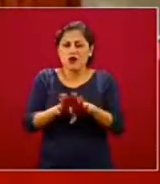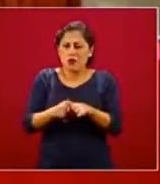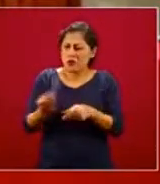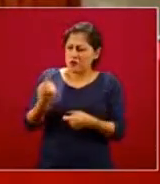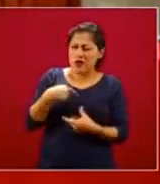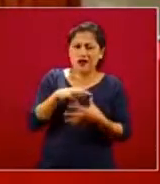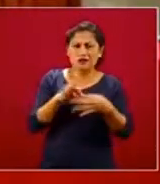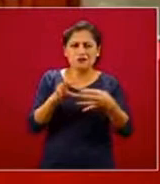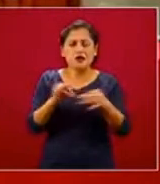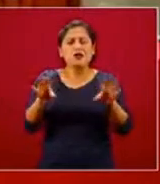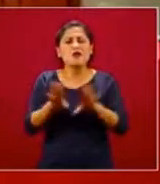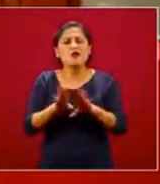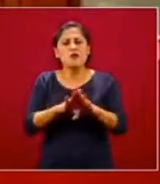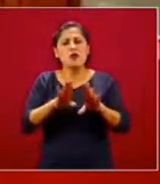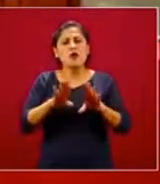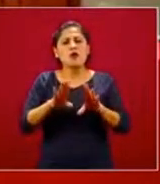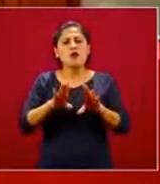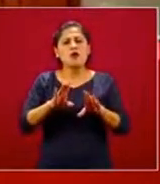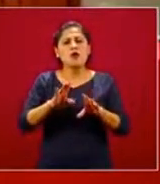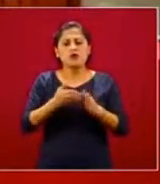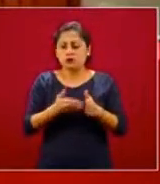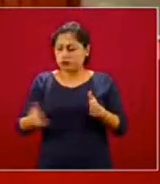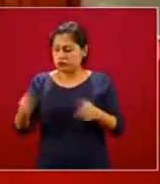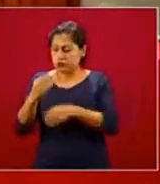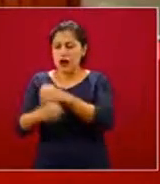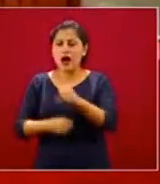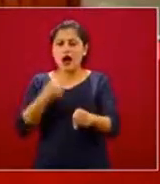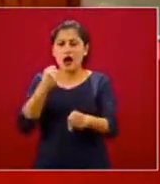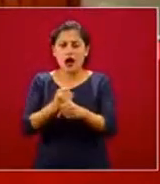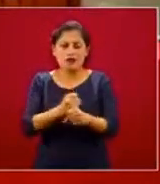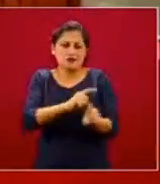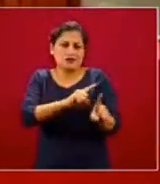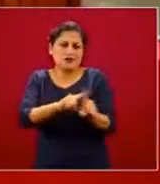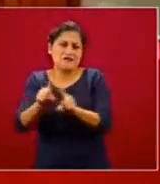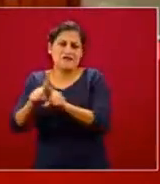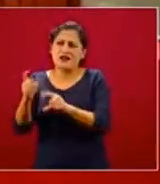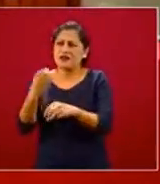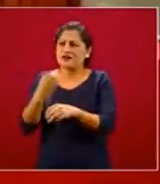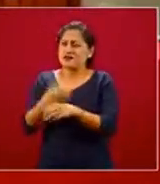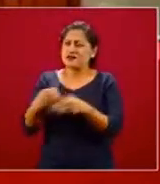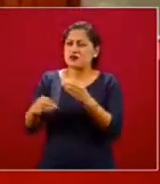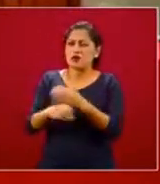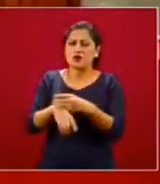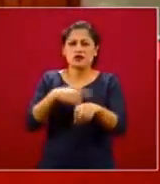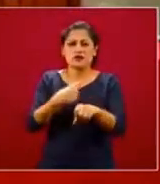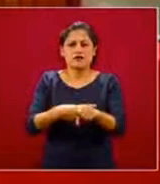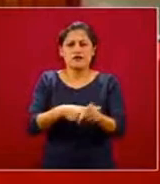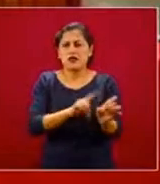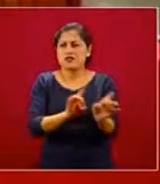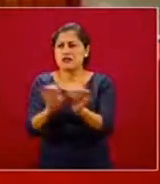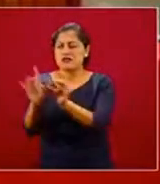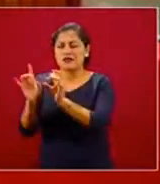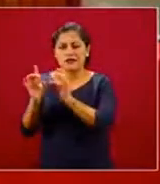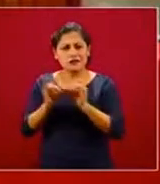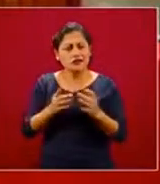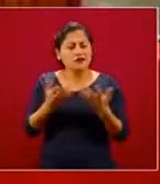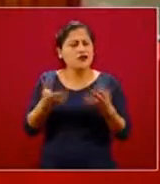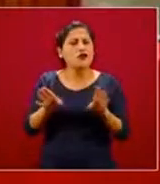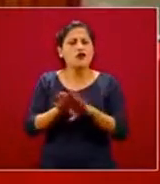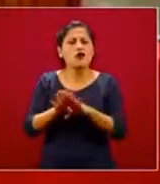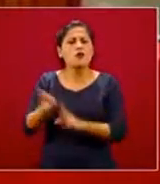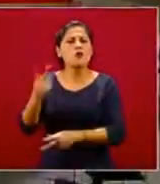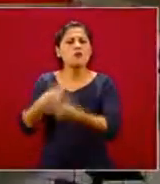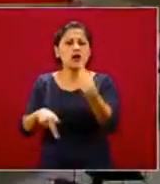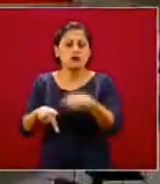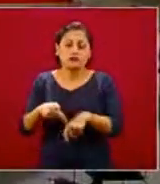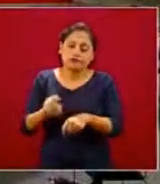con esta cuestión atípica As you que said, it's ha part of what we impactado have en to todos live rubros with. y que bueno, pues el COVID impacta también en ahora sí que And en because las things are otras so enfermedades? not typical